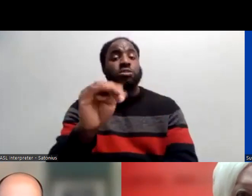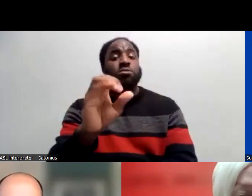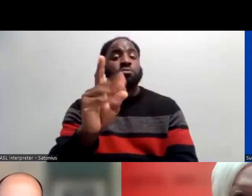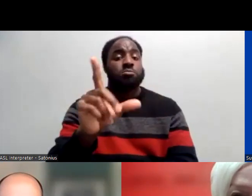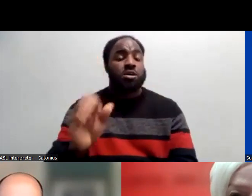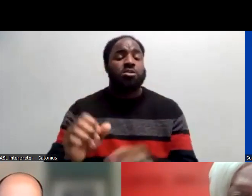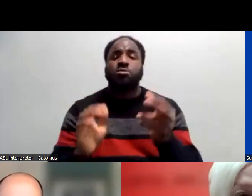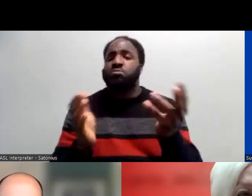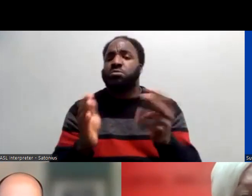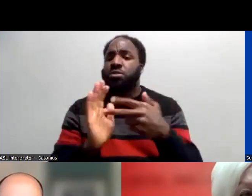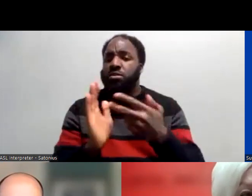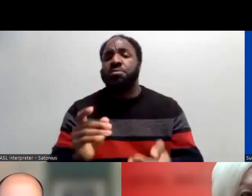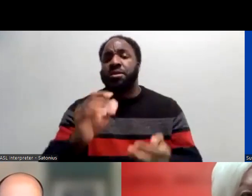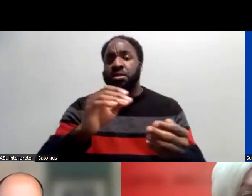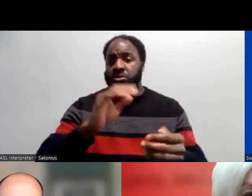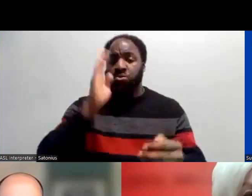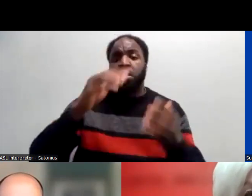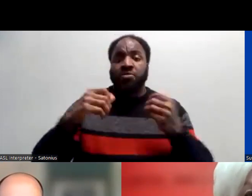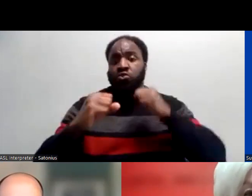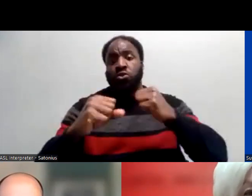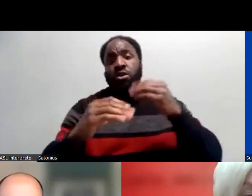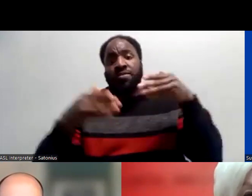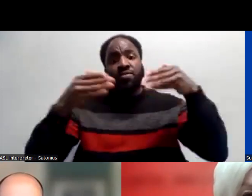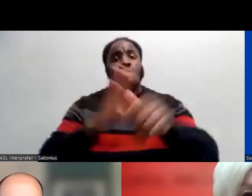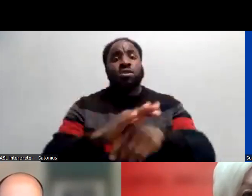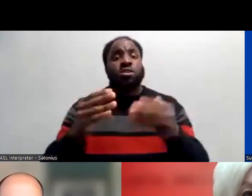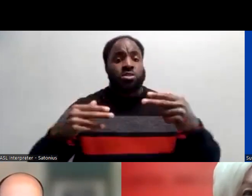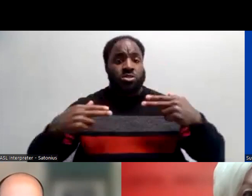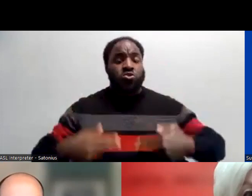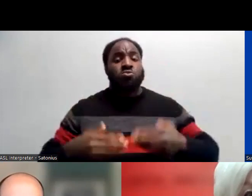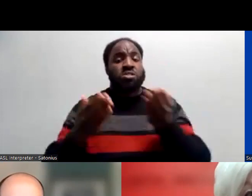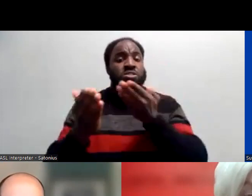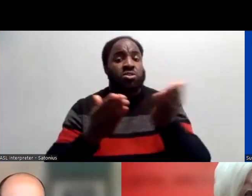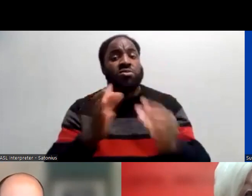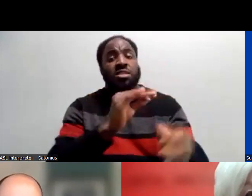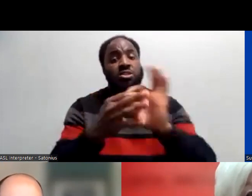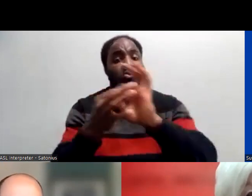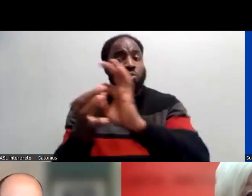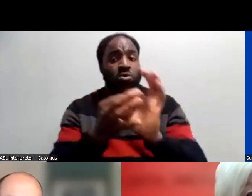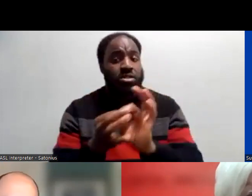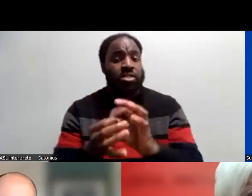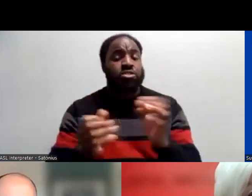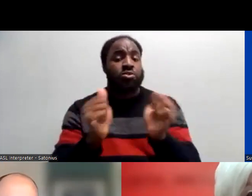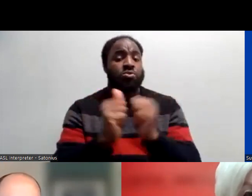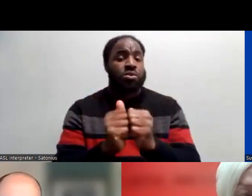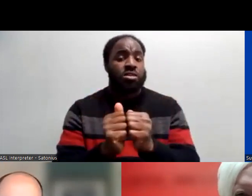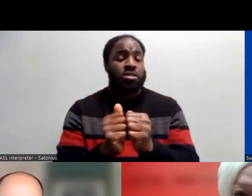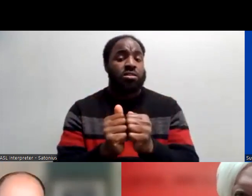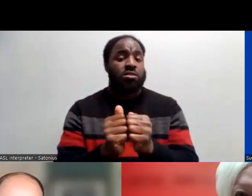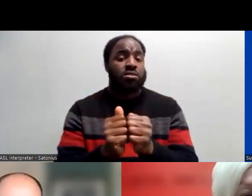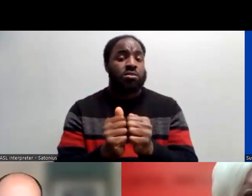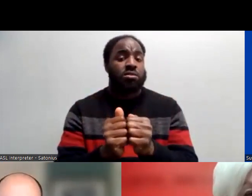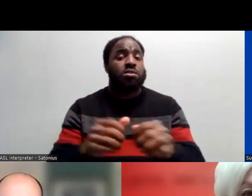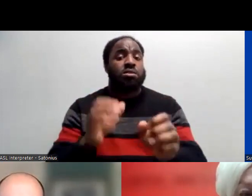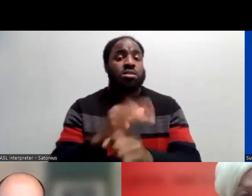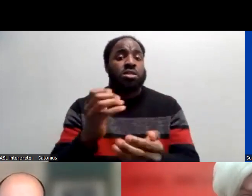mean that there's going to be a really strong focus on human services transportation coordination with,